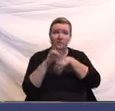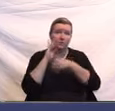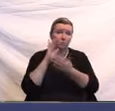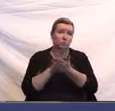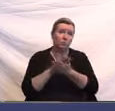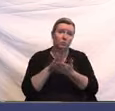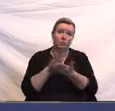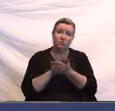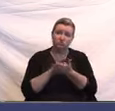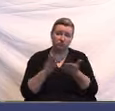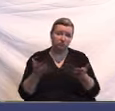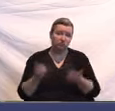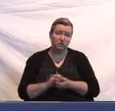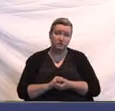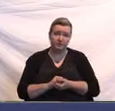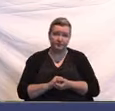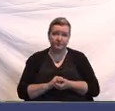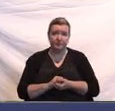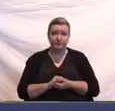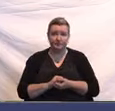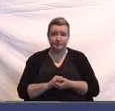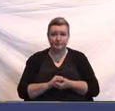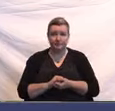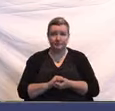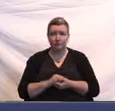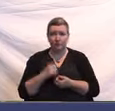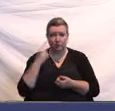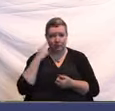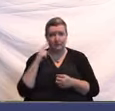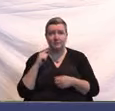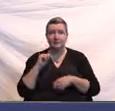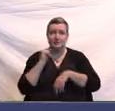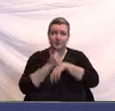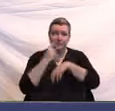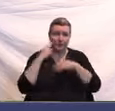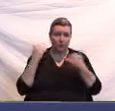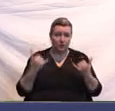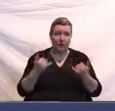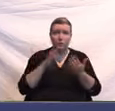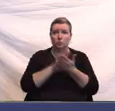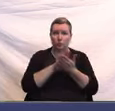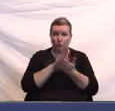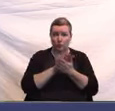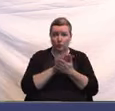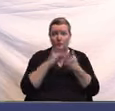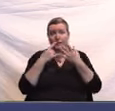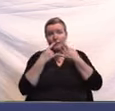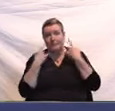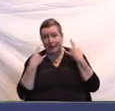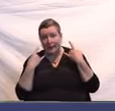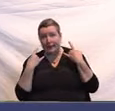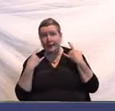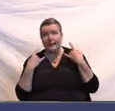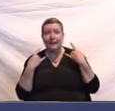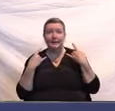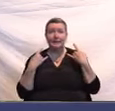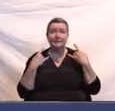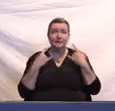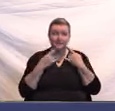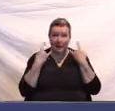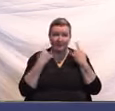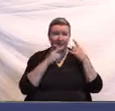moment. We think what we've got in place meets the moment, but that's something in terms of masking and what New York is doing, but that's something that we